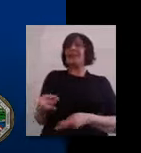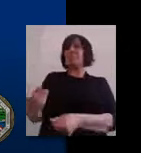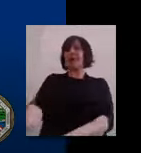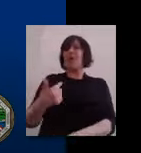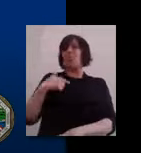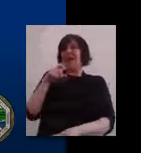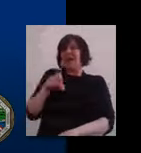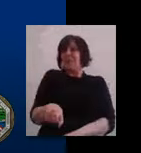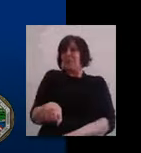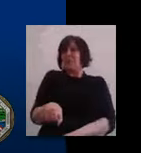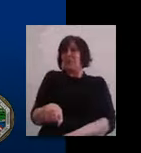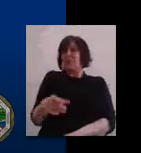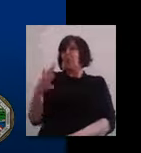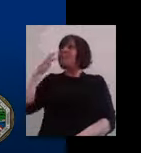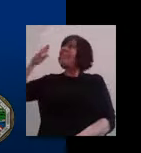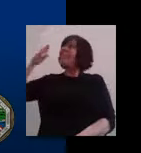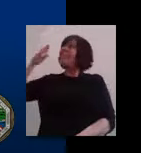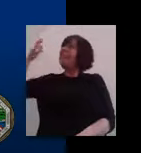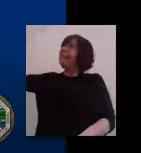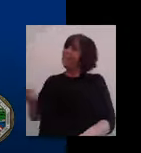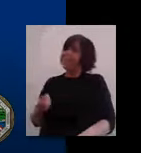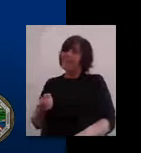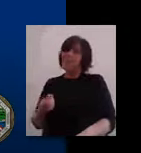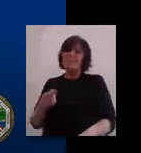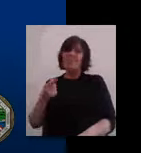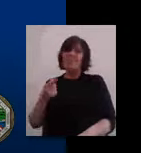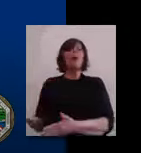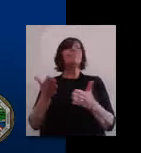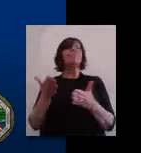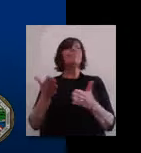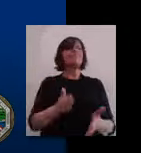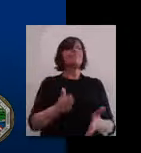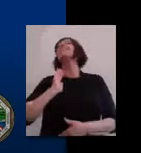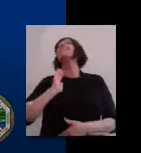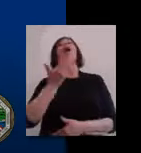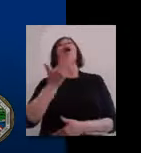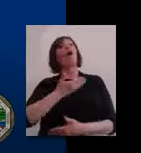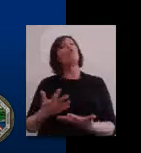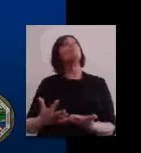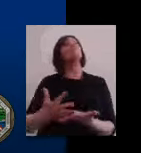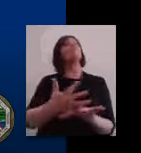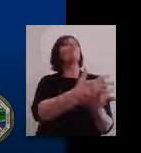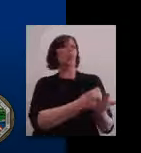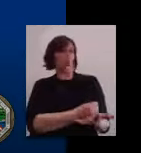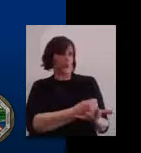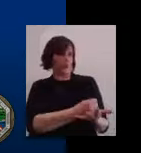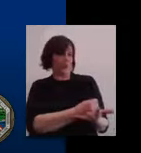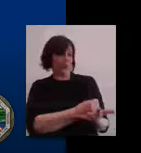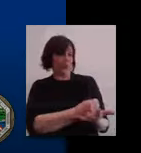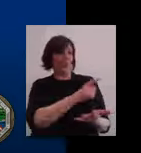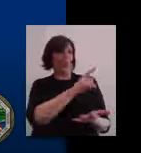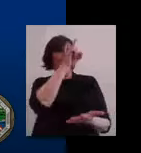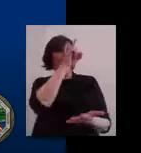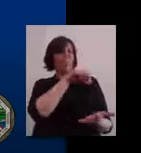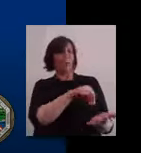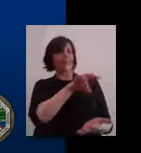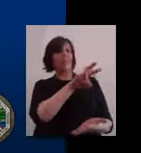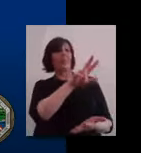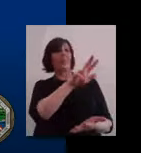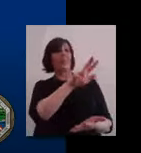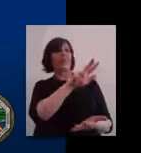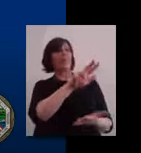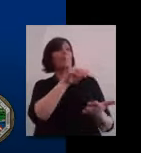slide, which is in regards to our revenue stream. Remember, $1.73 billion budget.